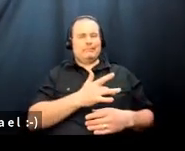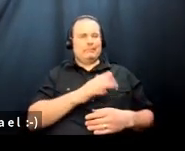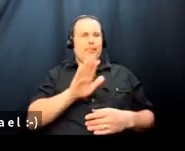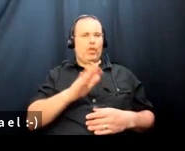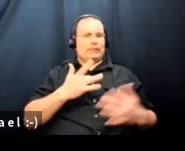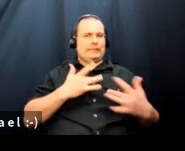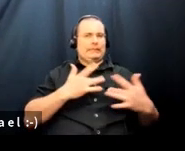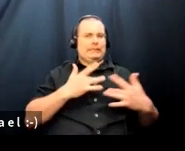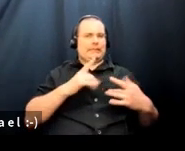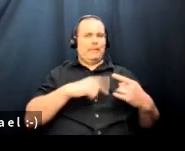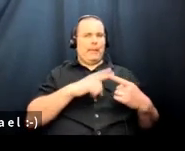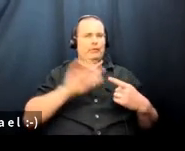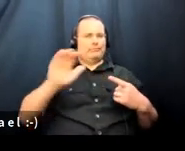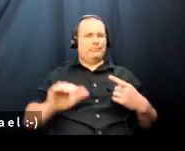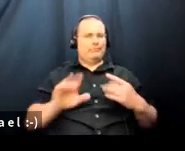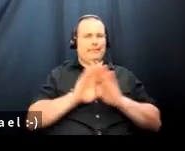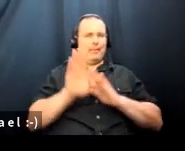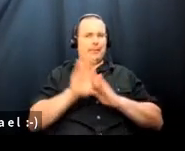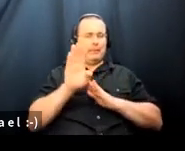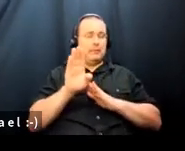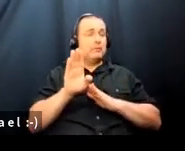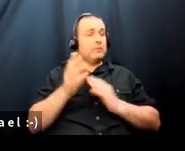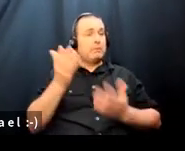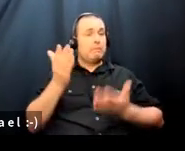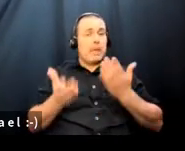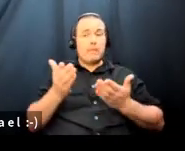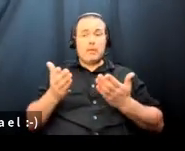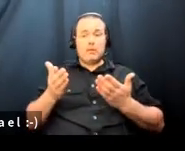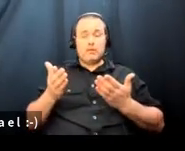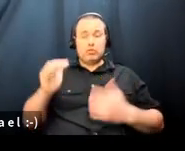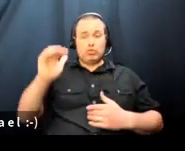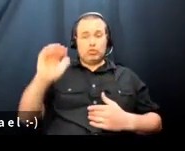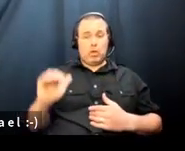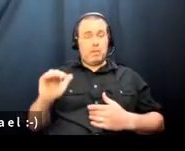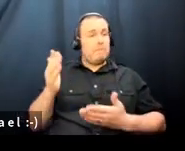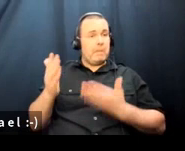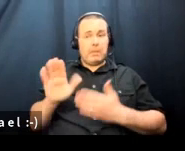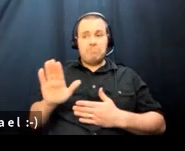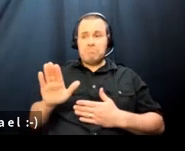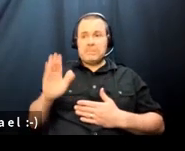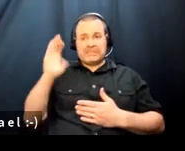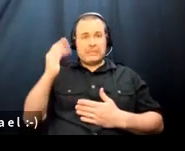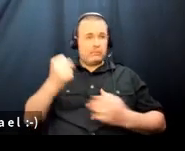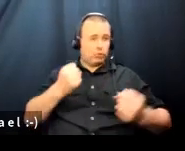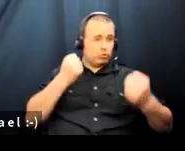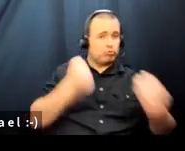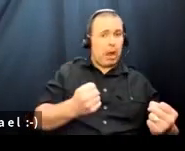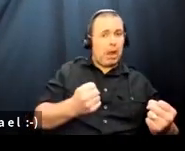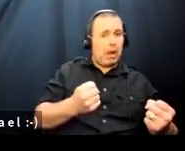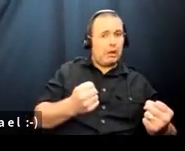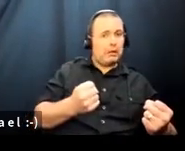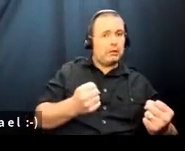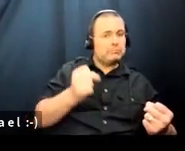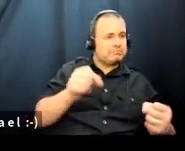development. While their child may seem as physically strong, because they're not as